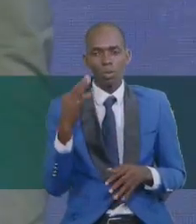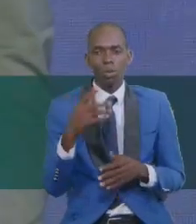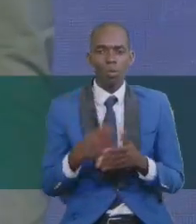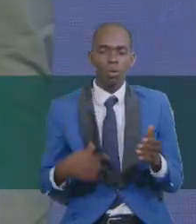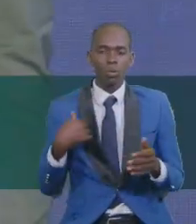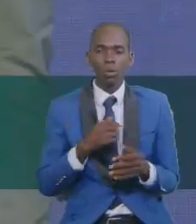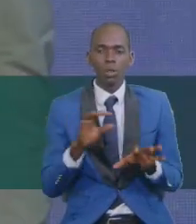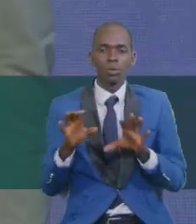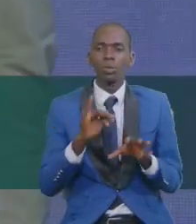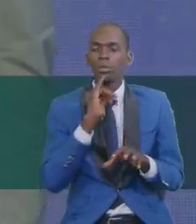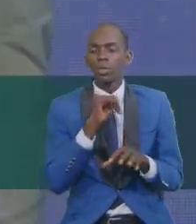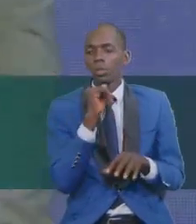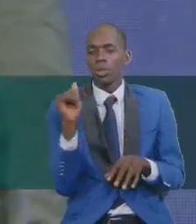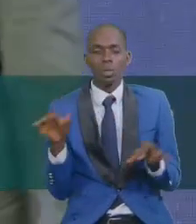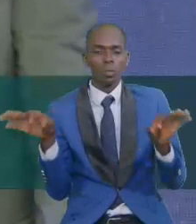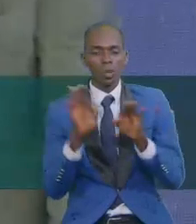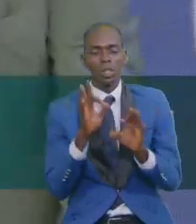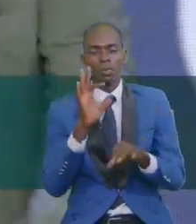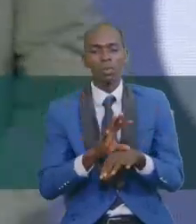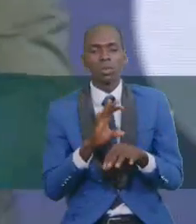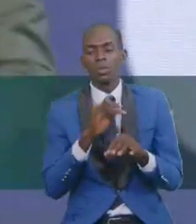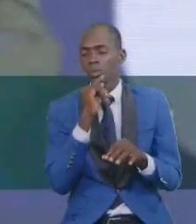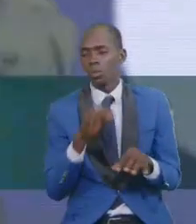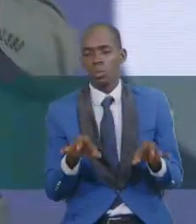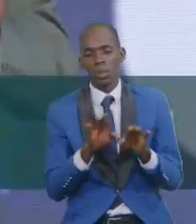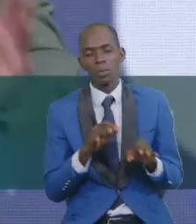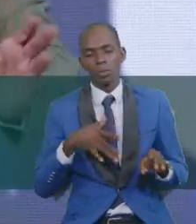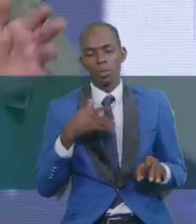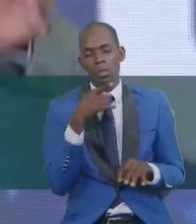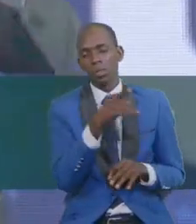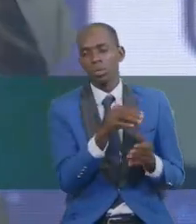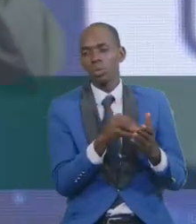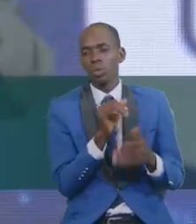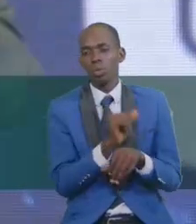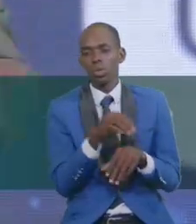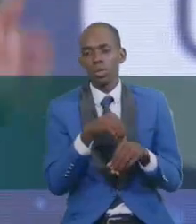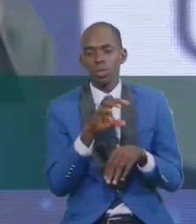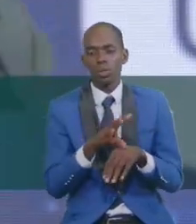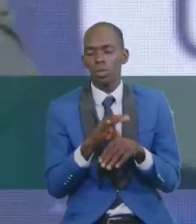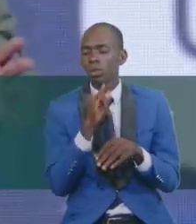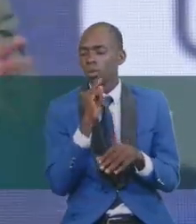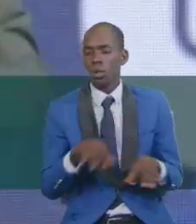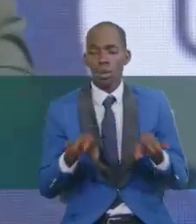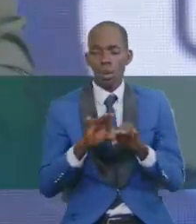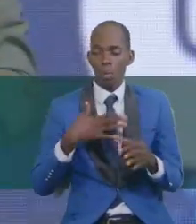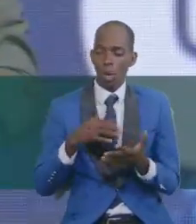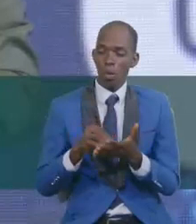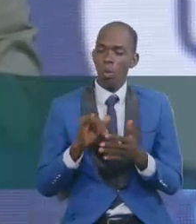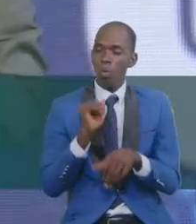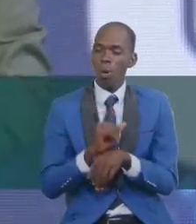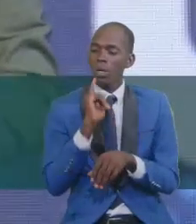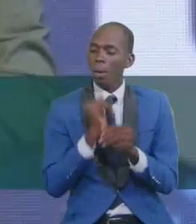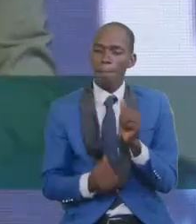his church is not important, his ministry is not important, mine is the most important. If they don't